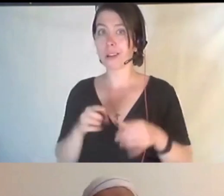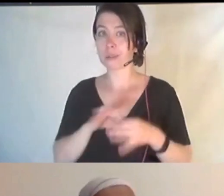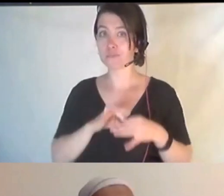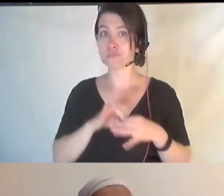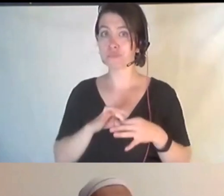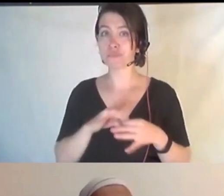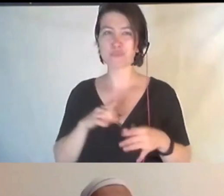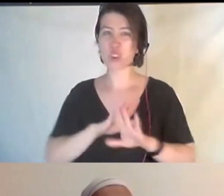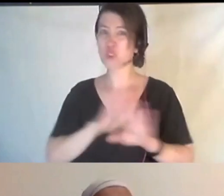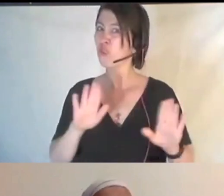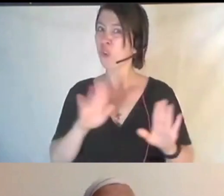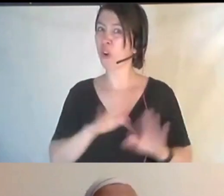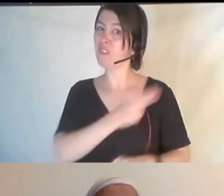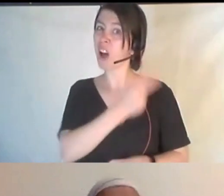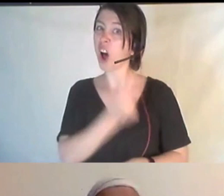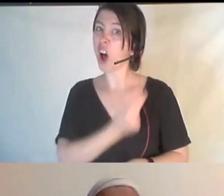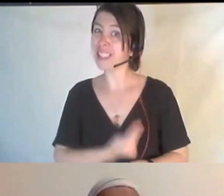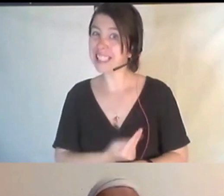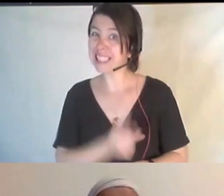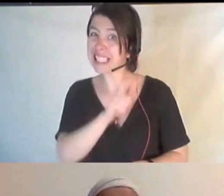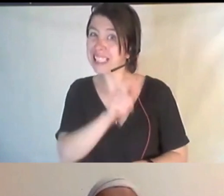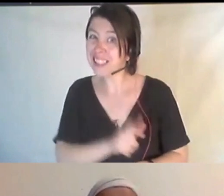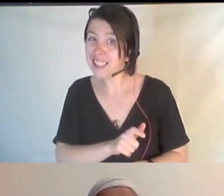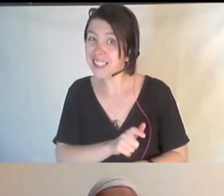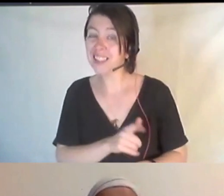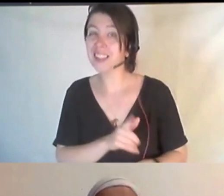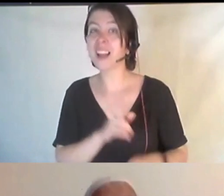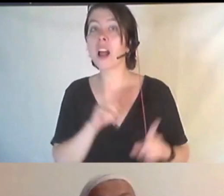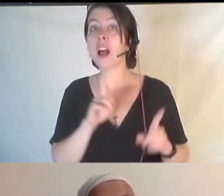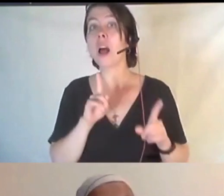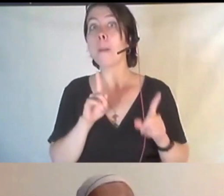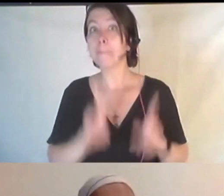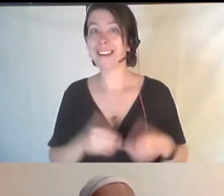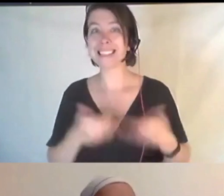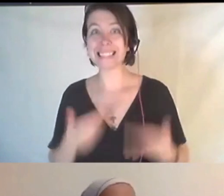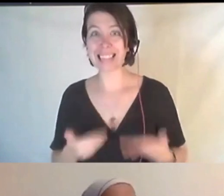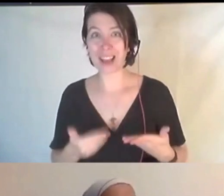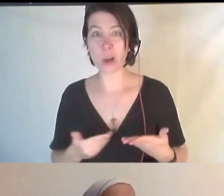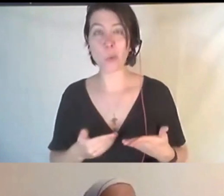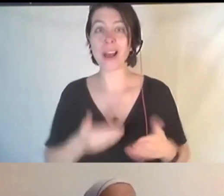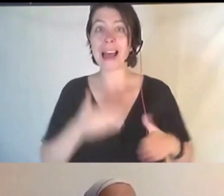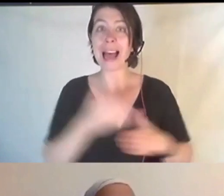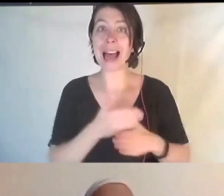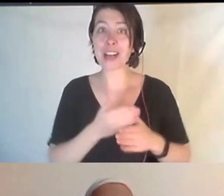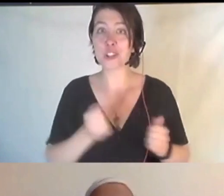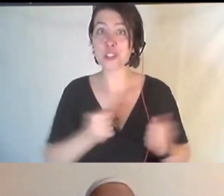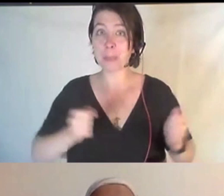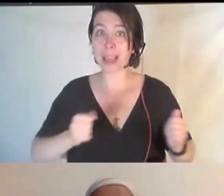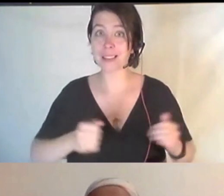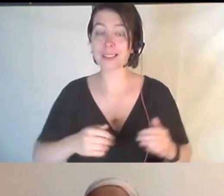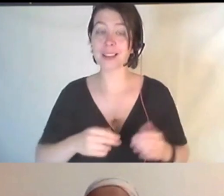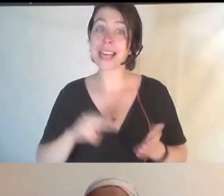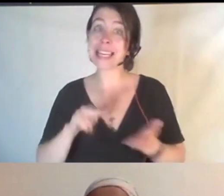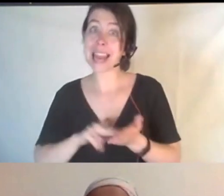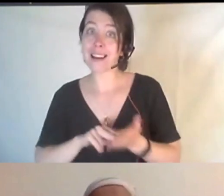a community project. But ActionSpace has evolved and Naina has evolved. And for a long